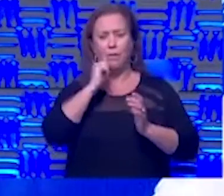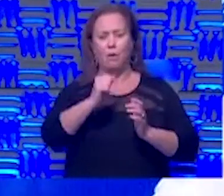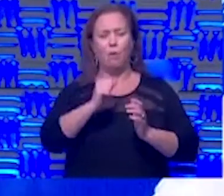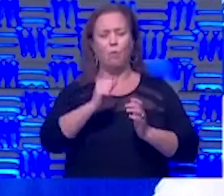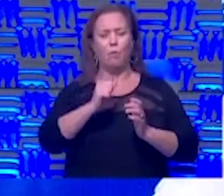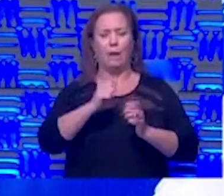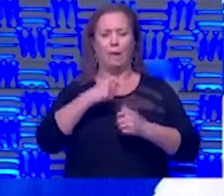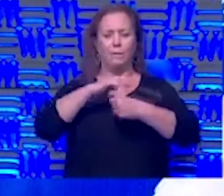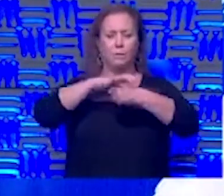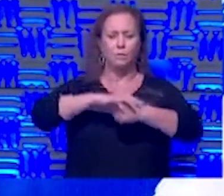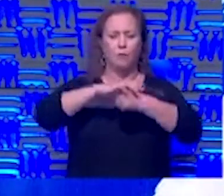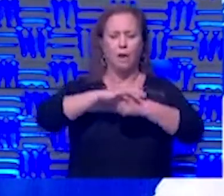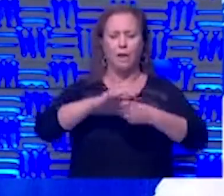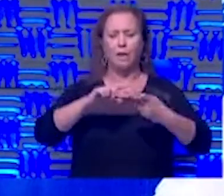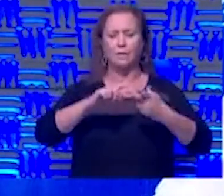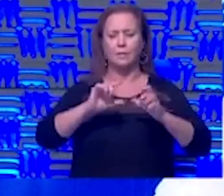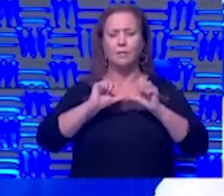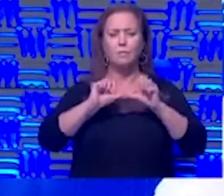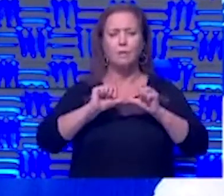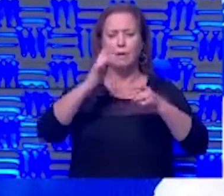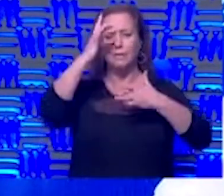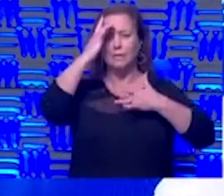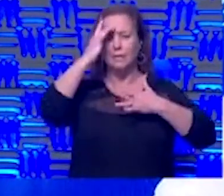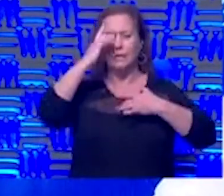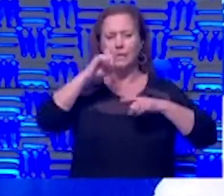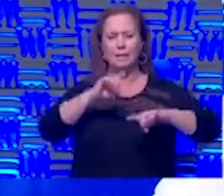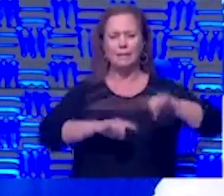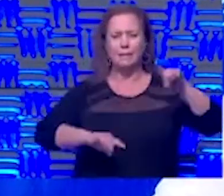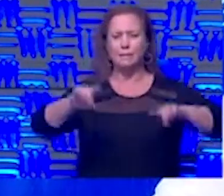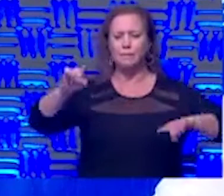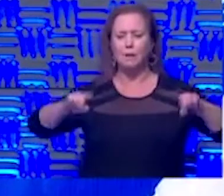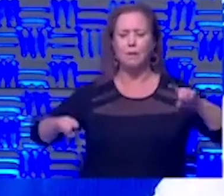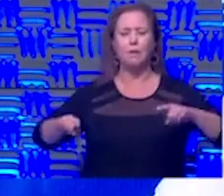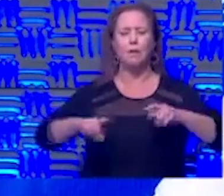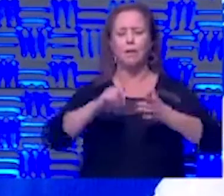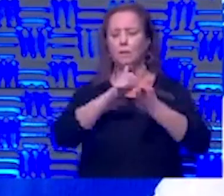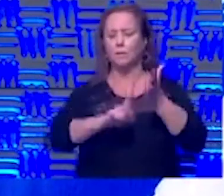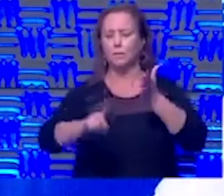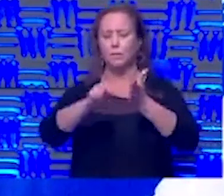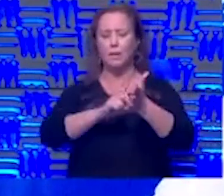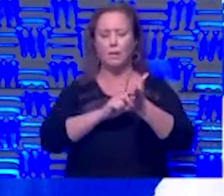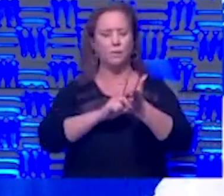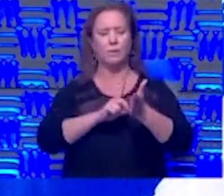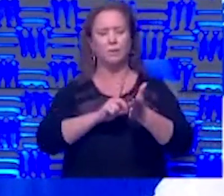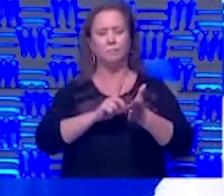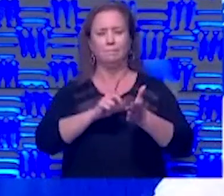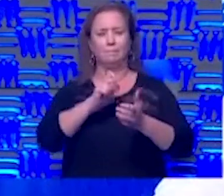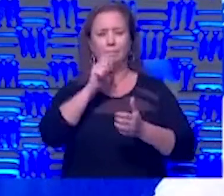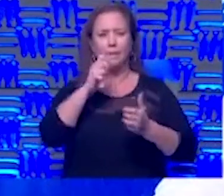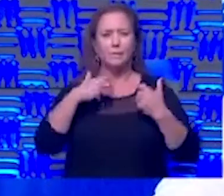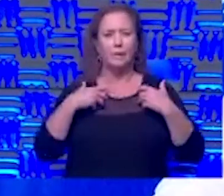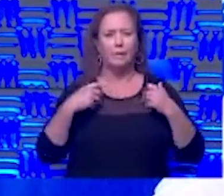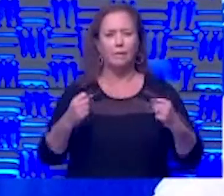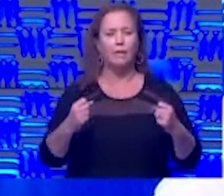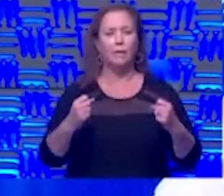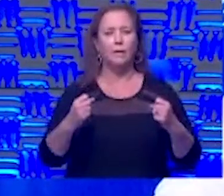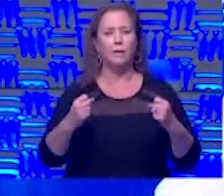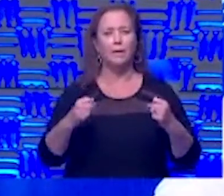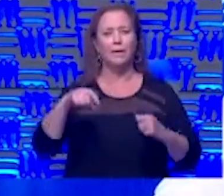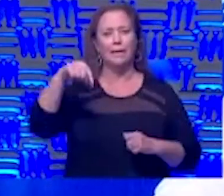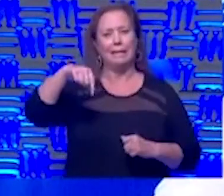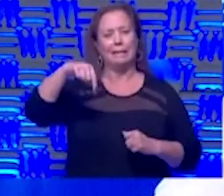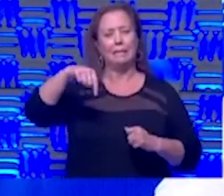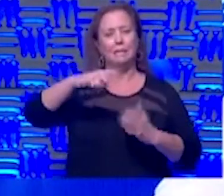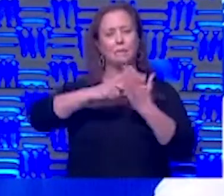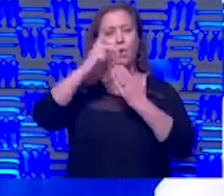chronic disease, a lot of disparity, a lot of discrimination, and that's not healthy. This is a healthcare